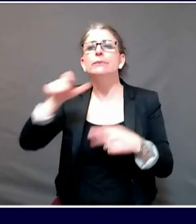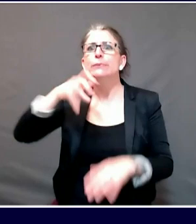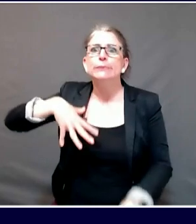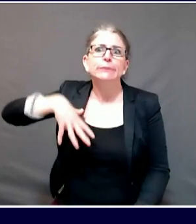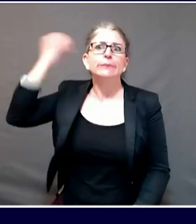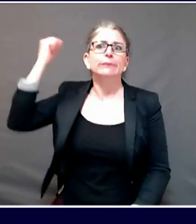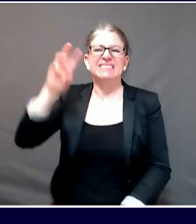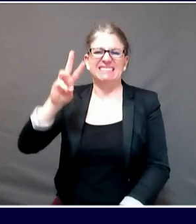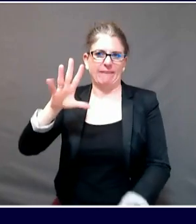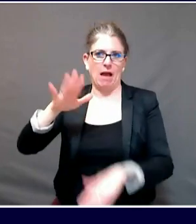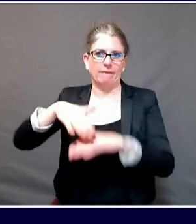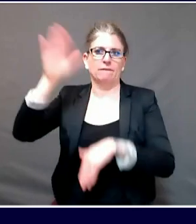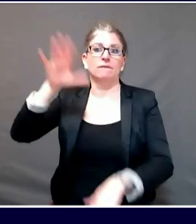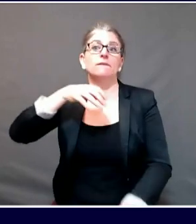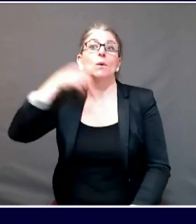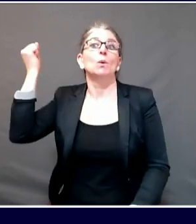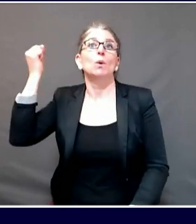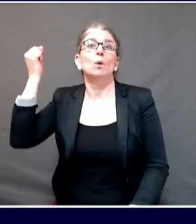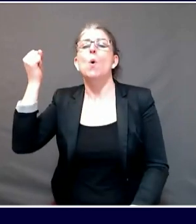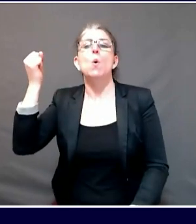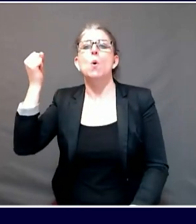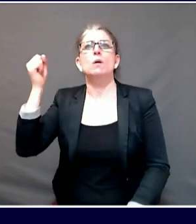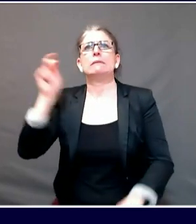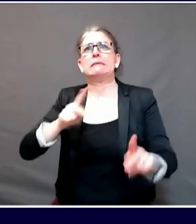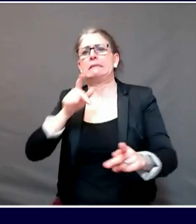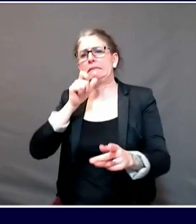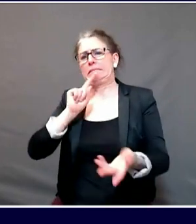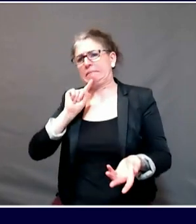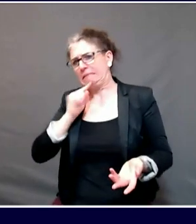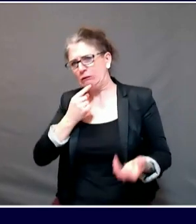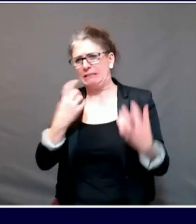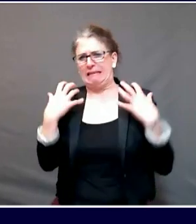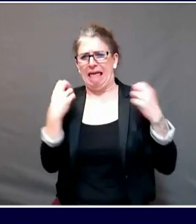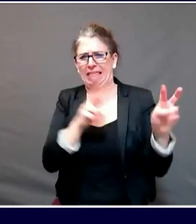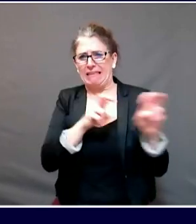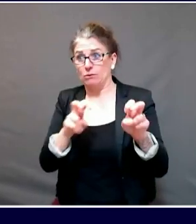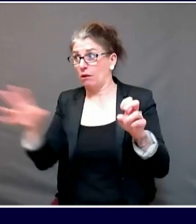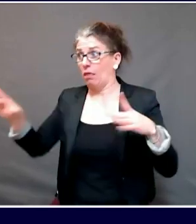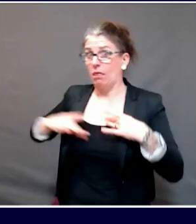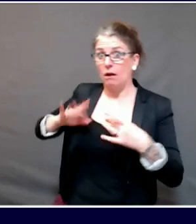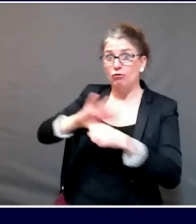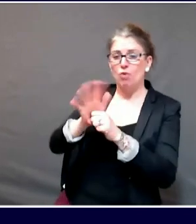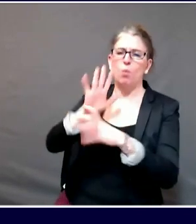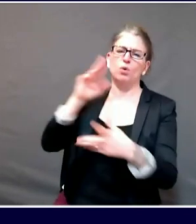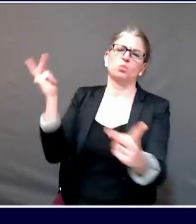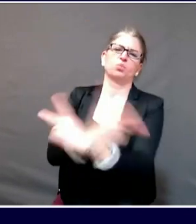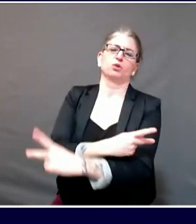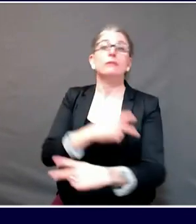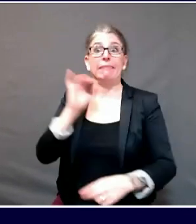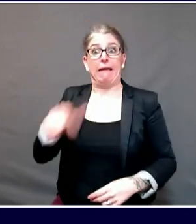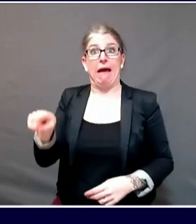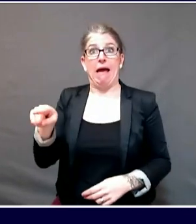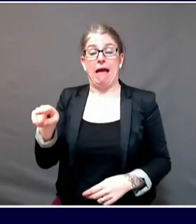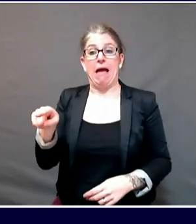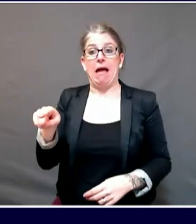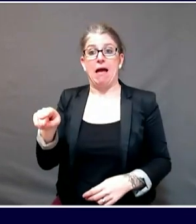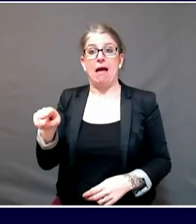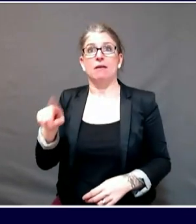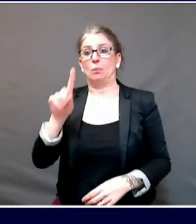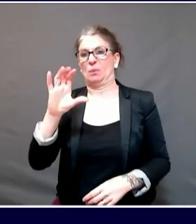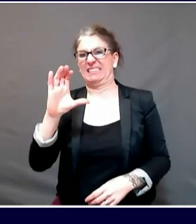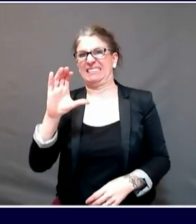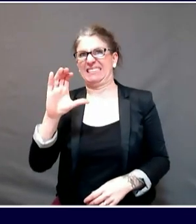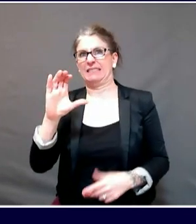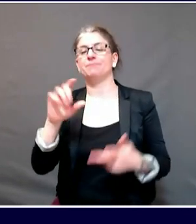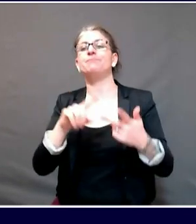and work with healthcare providers to notify their patients. So it will depend greatly on the phase that we are in. It may